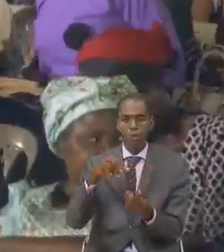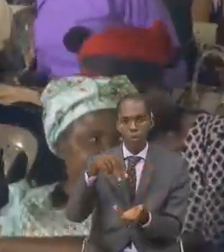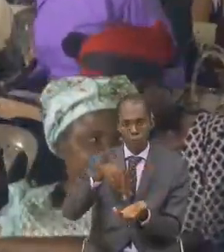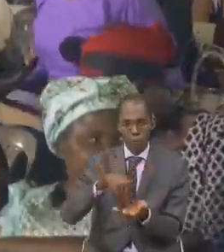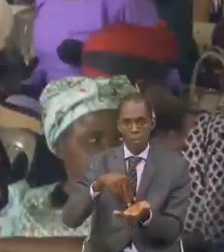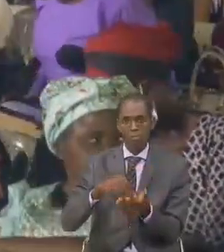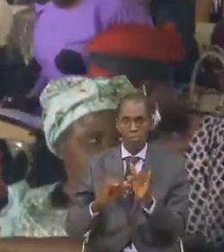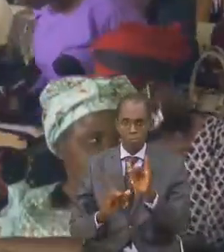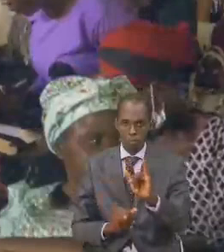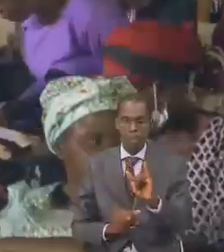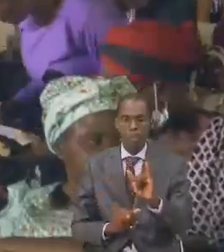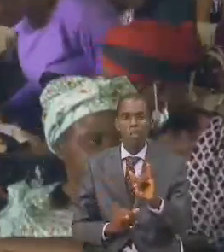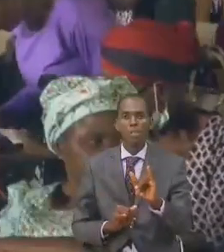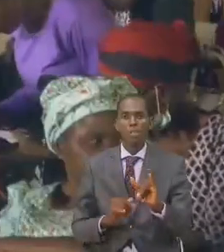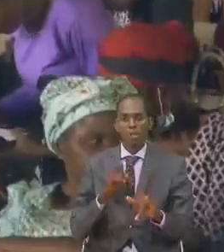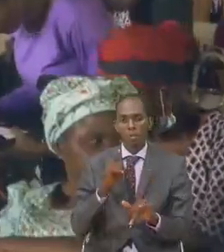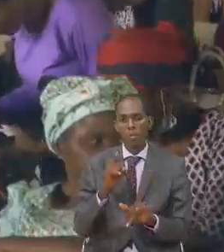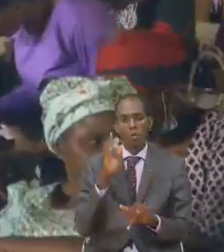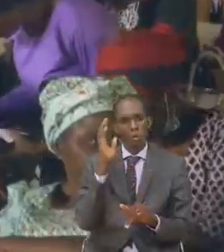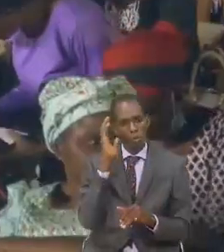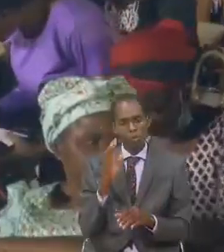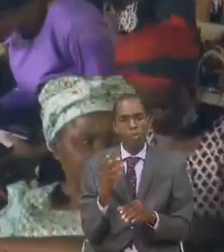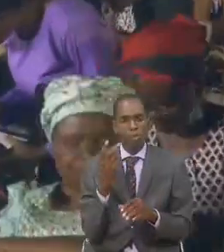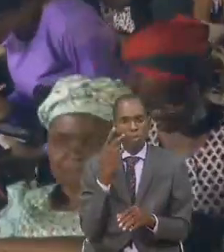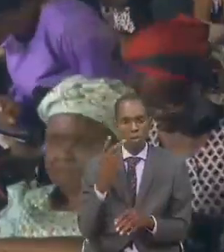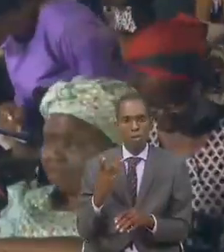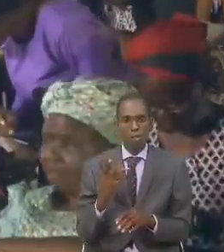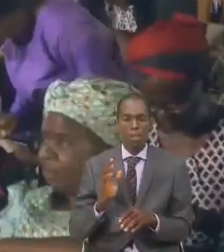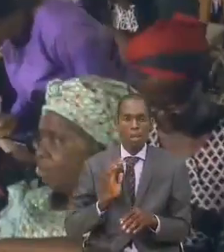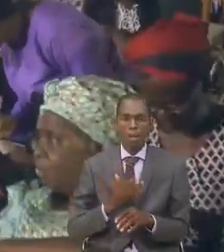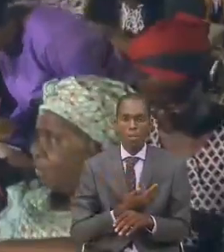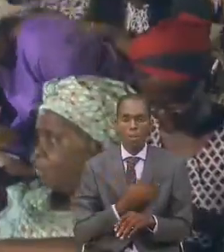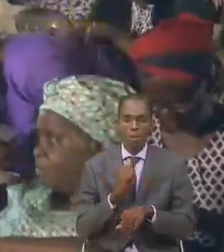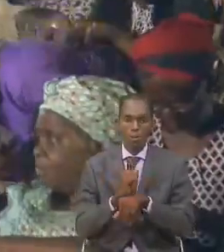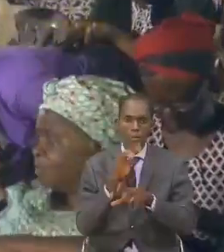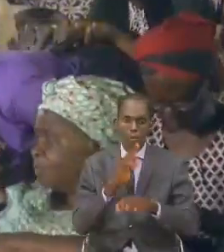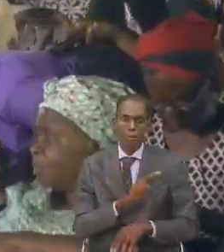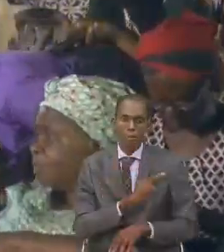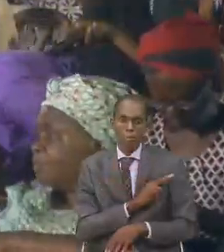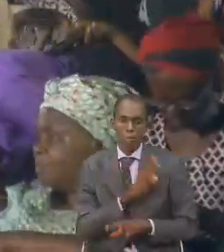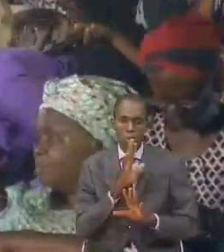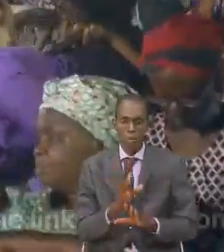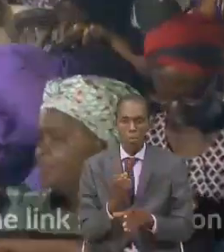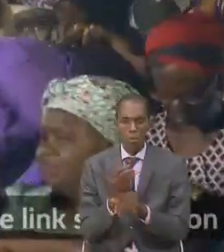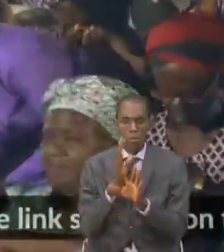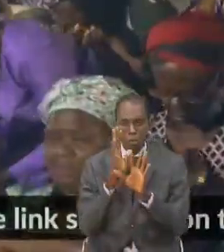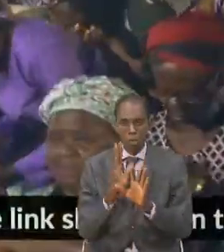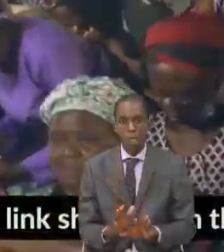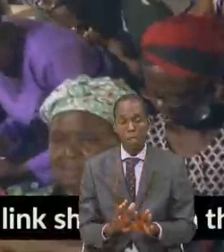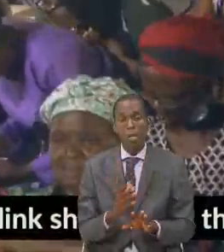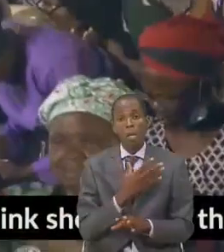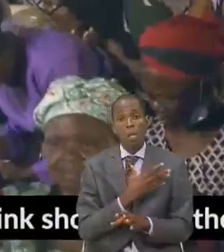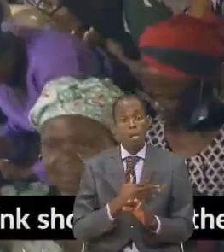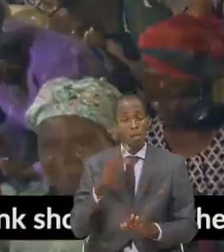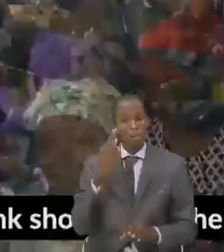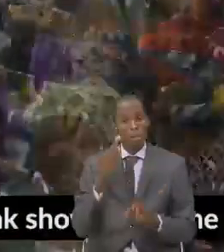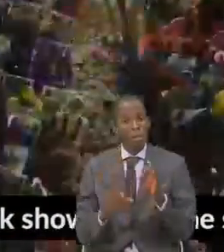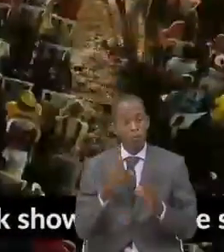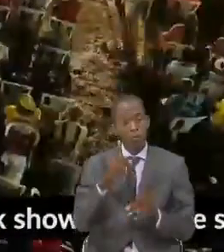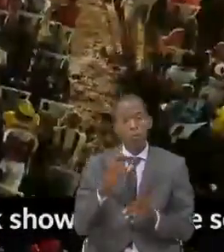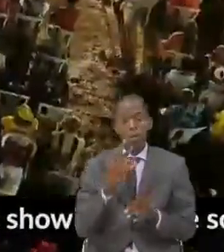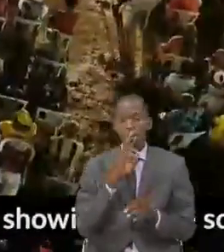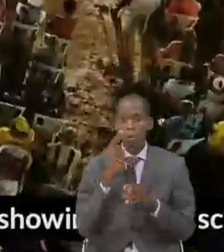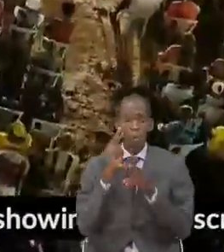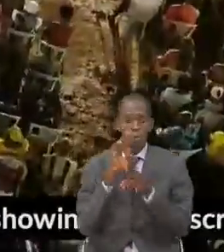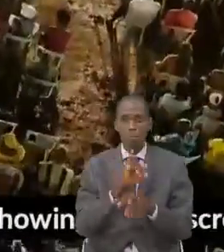bless you. Keep on standing. And our counselors will be there to take some details before we come